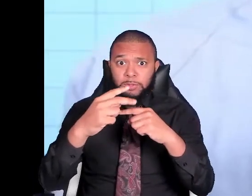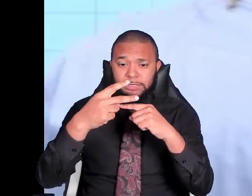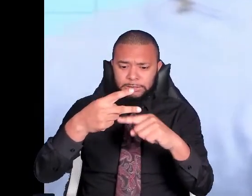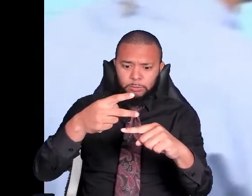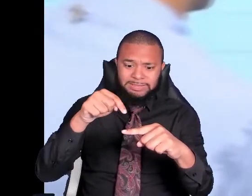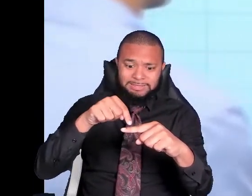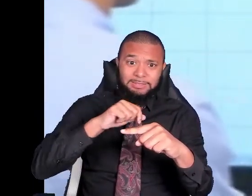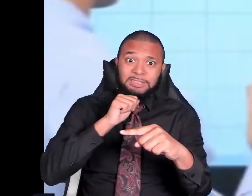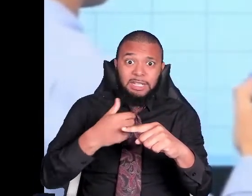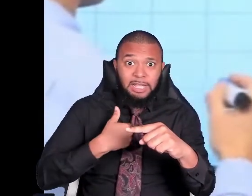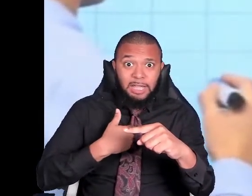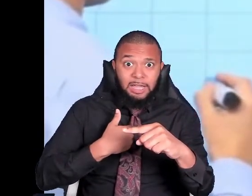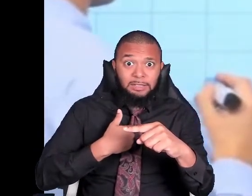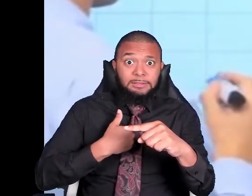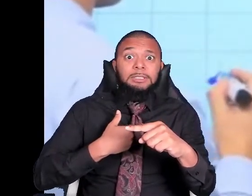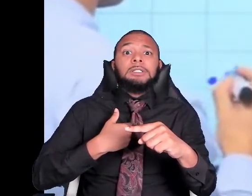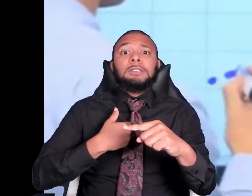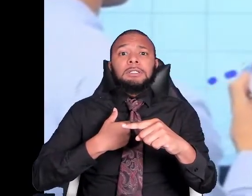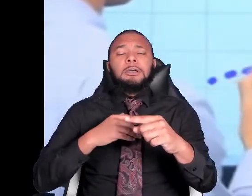We're going to draw a dotted line through it.